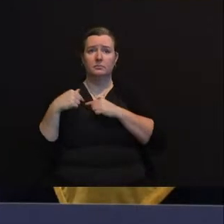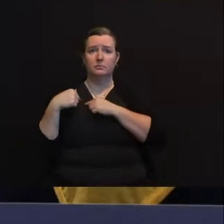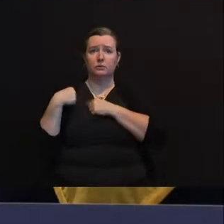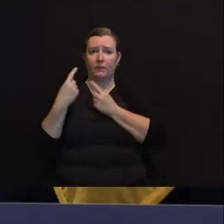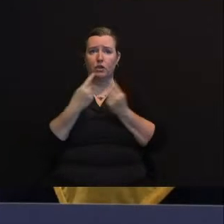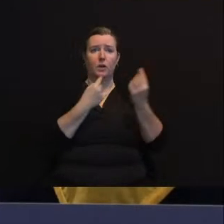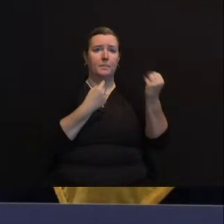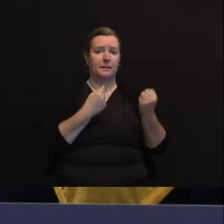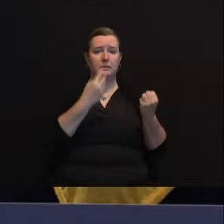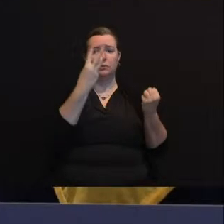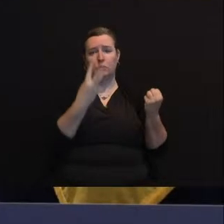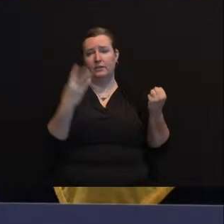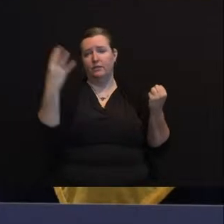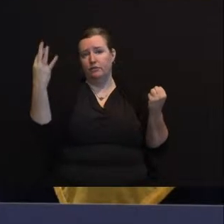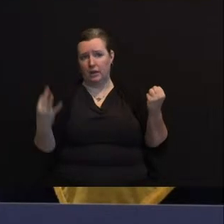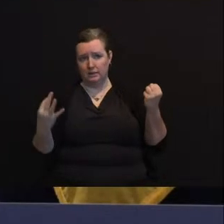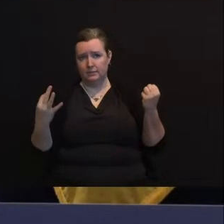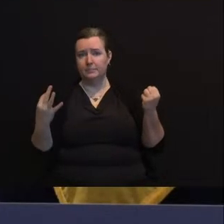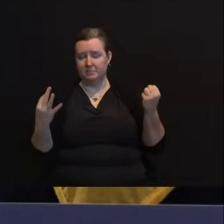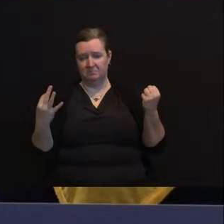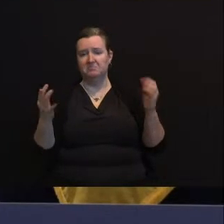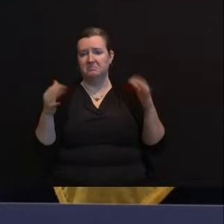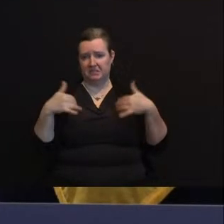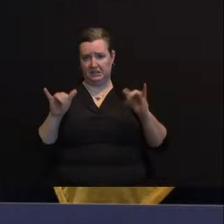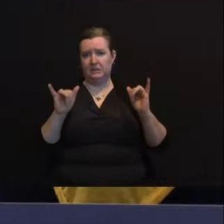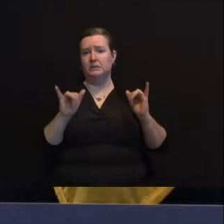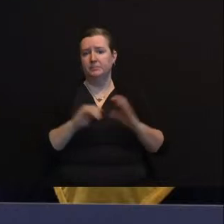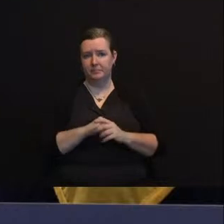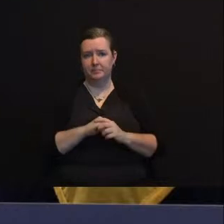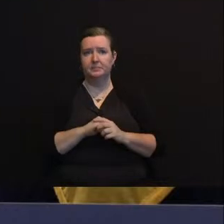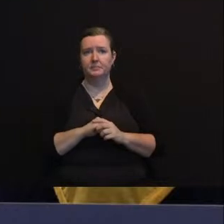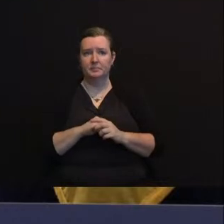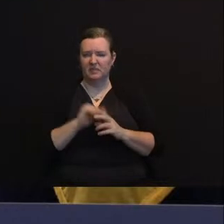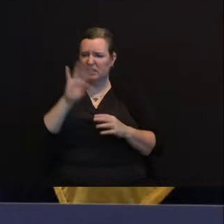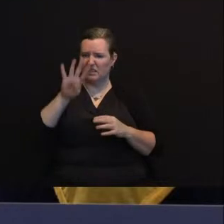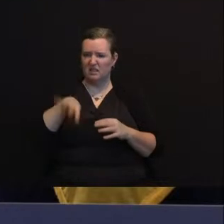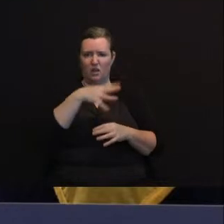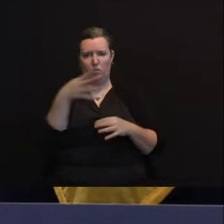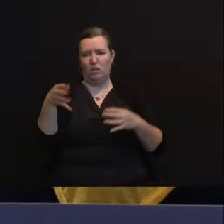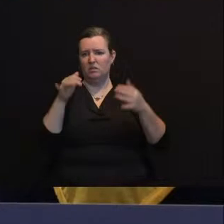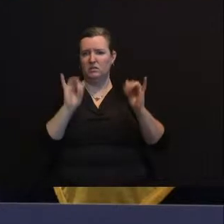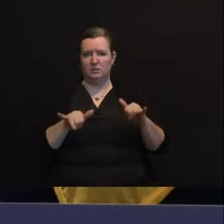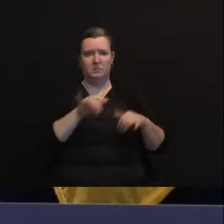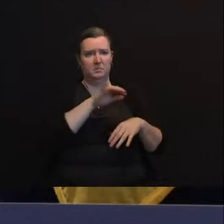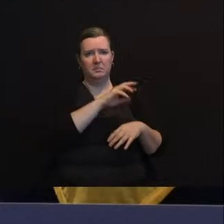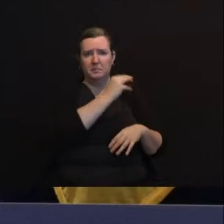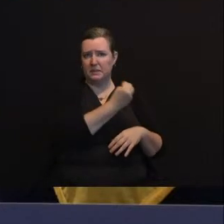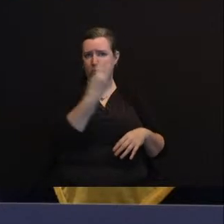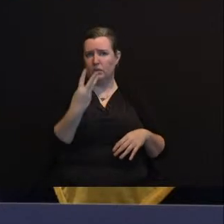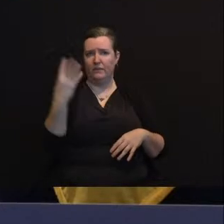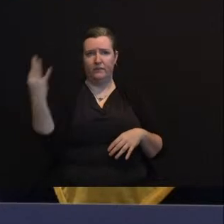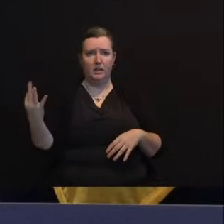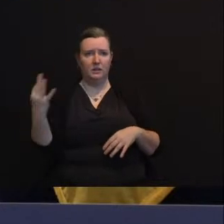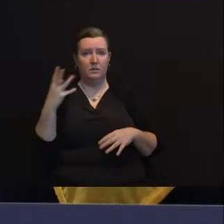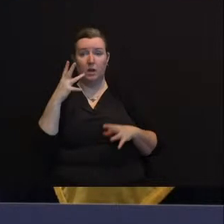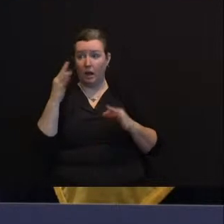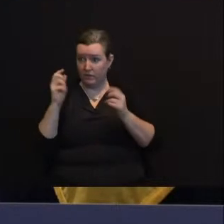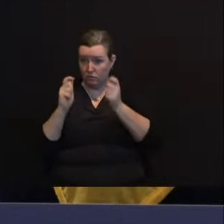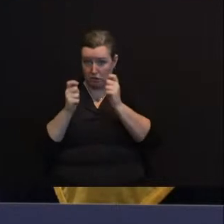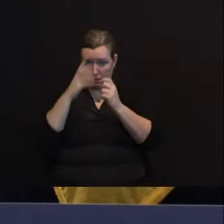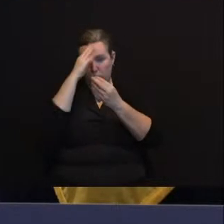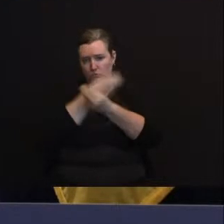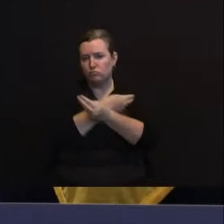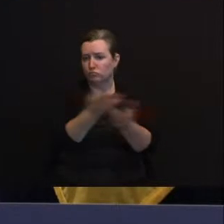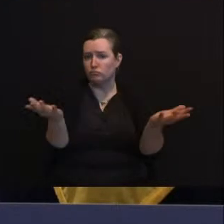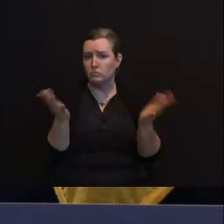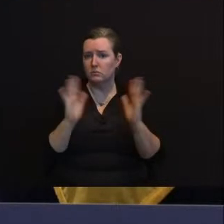Friday front, or schedule rather, and if that changes, Mahan in the back will get it to us. We're going to buzz through these. If you